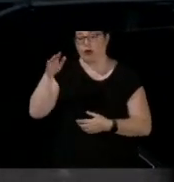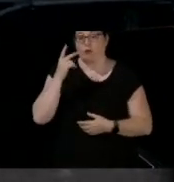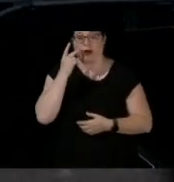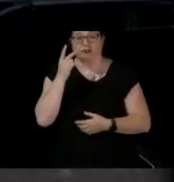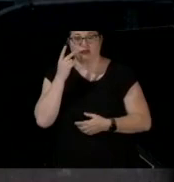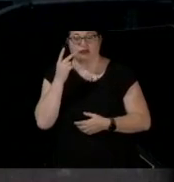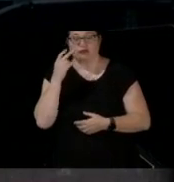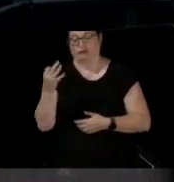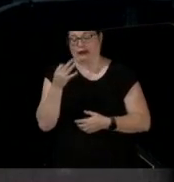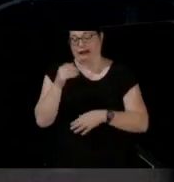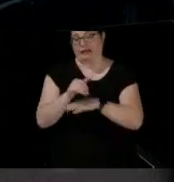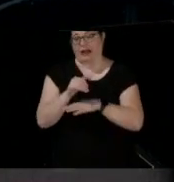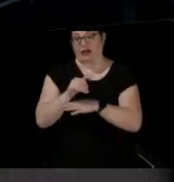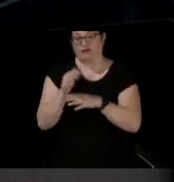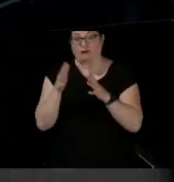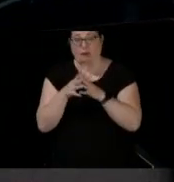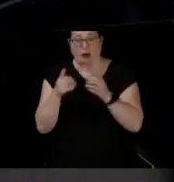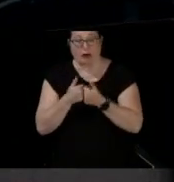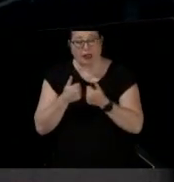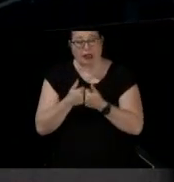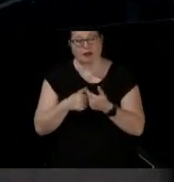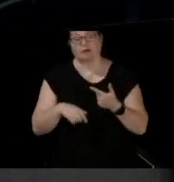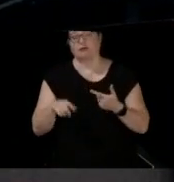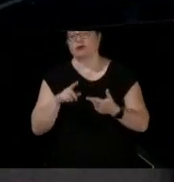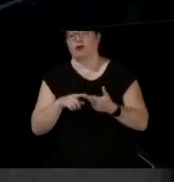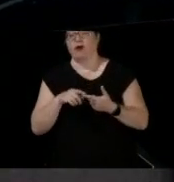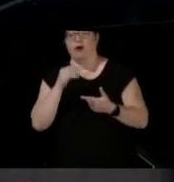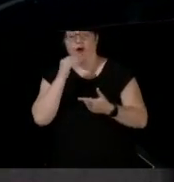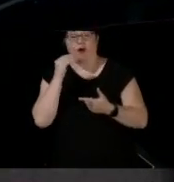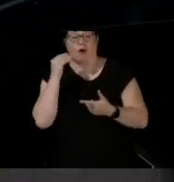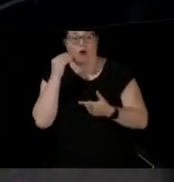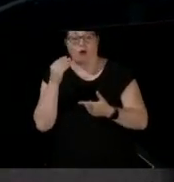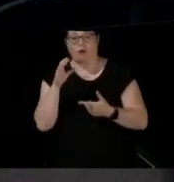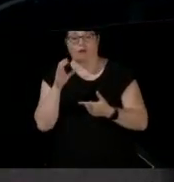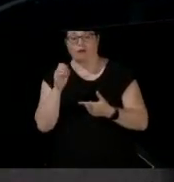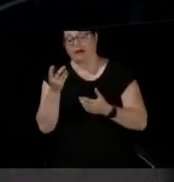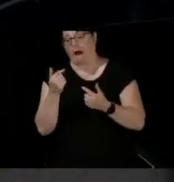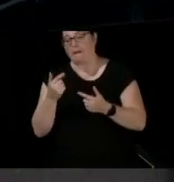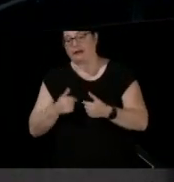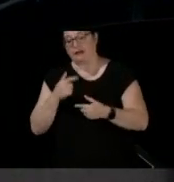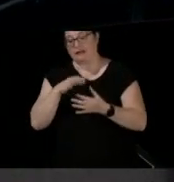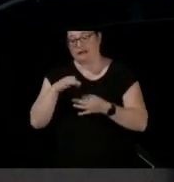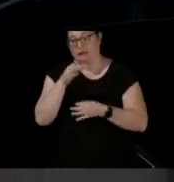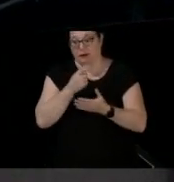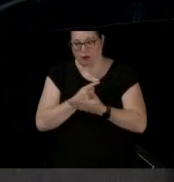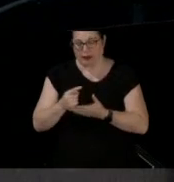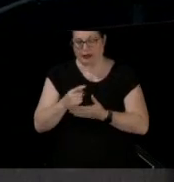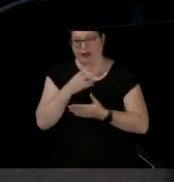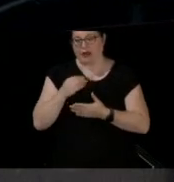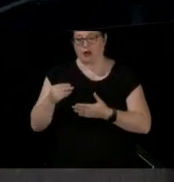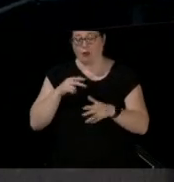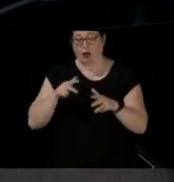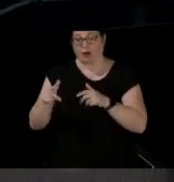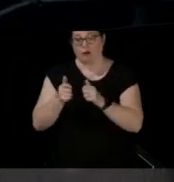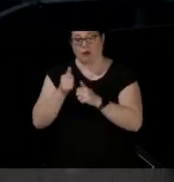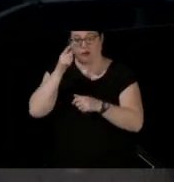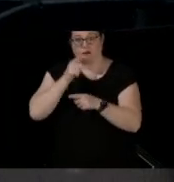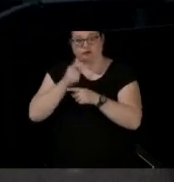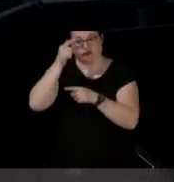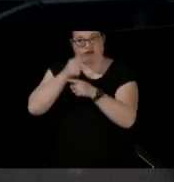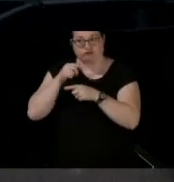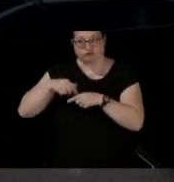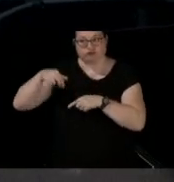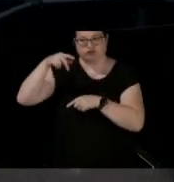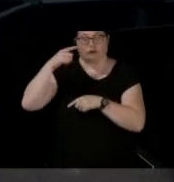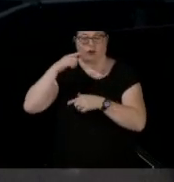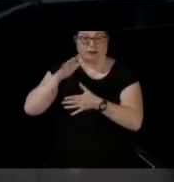fence, enviously observing Homecoming Spirit Week via Instagram stories, and walking our siblings across the field for their senior nights